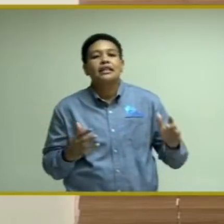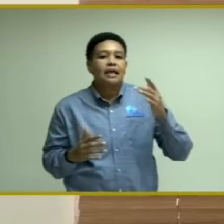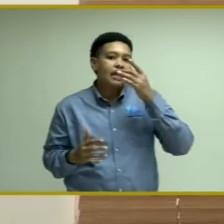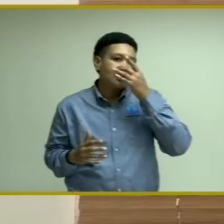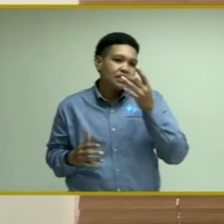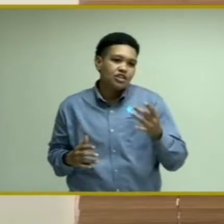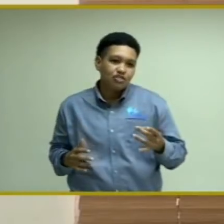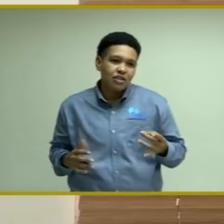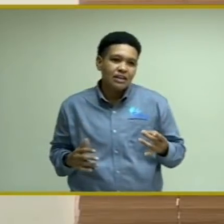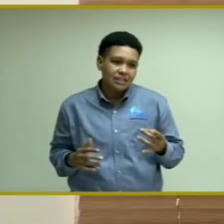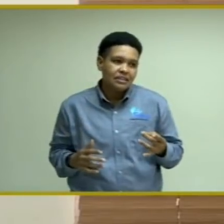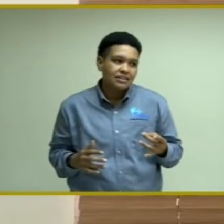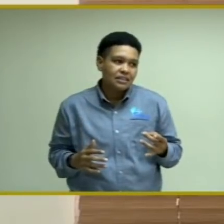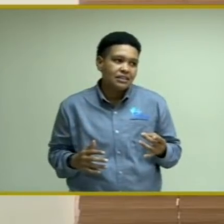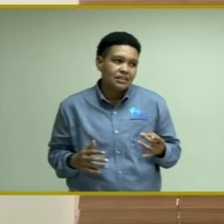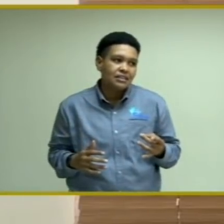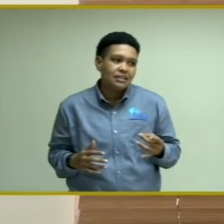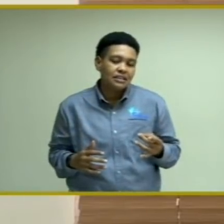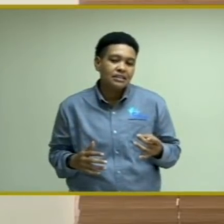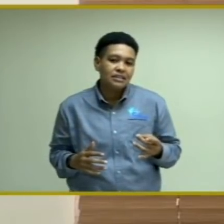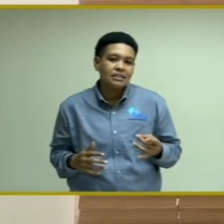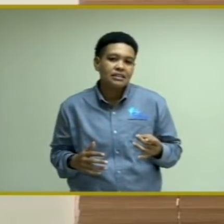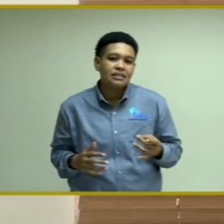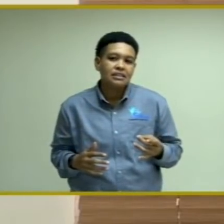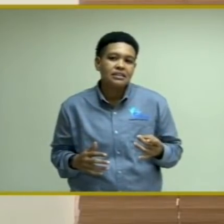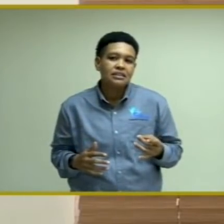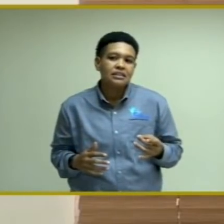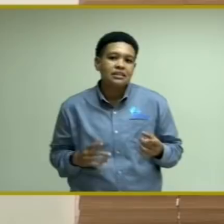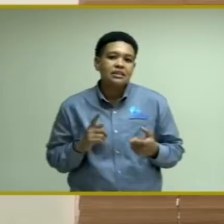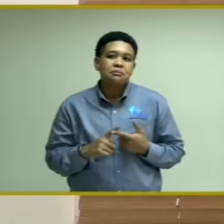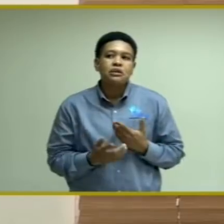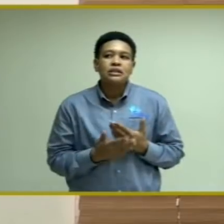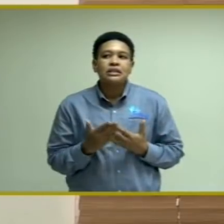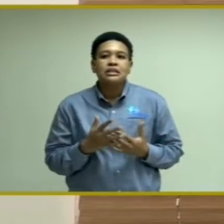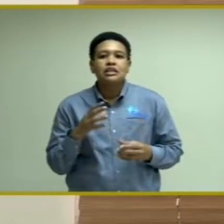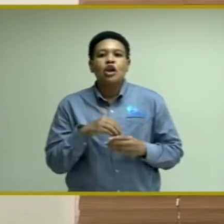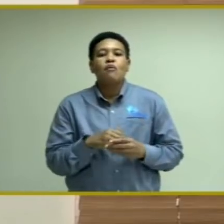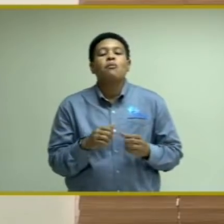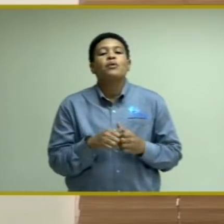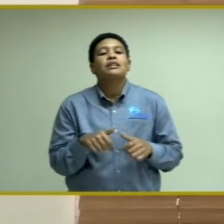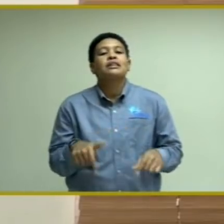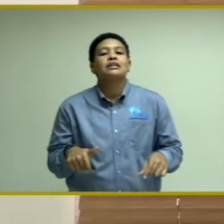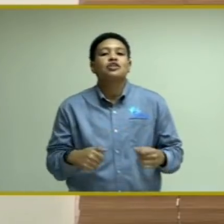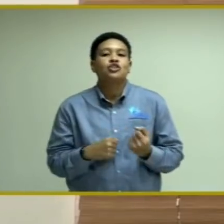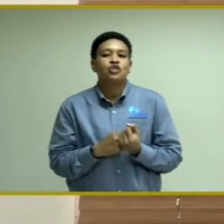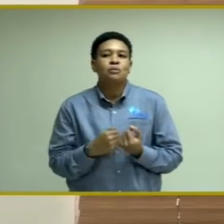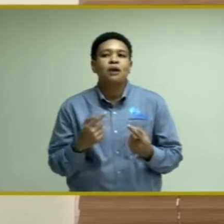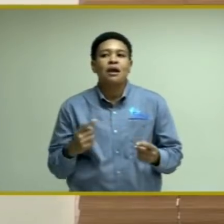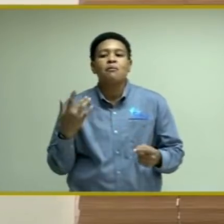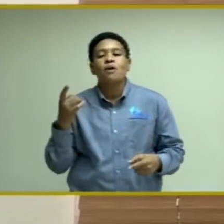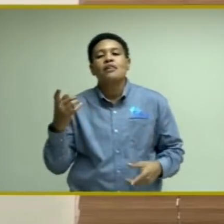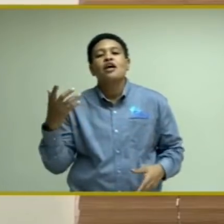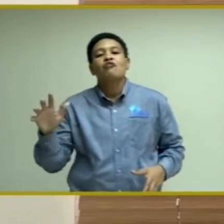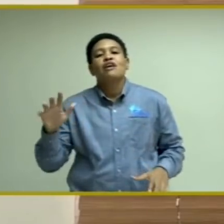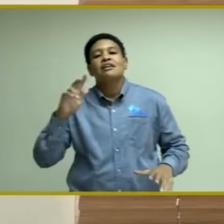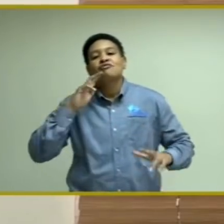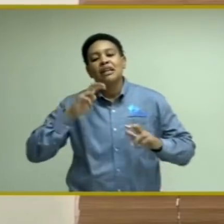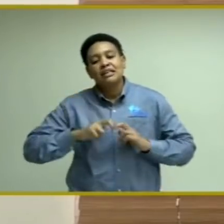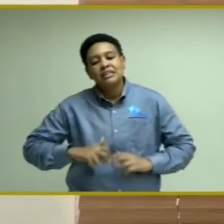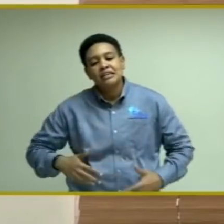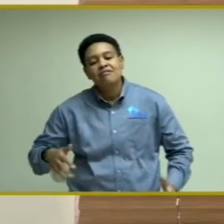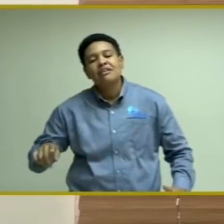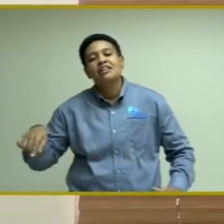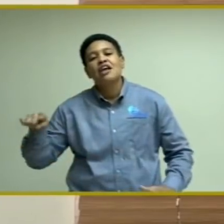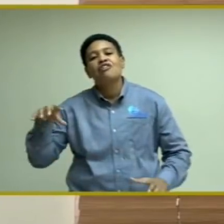interest and to very easily come on board with this, okay, because they've already been assessed, they're